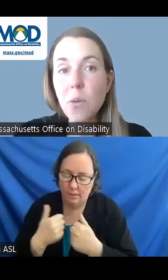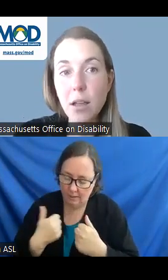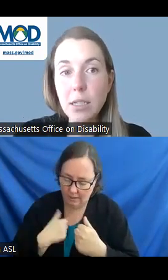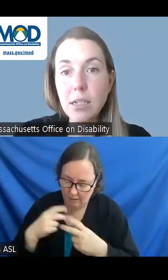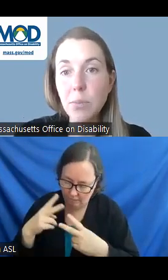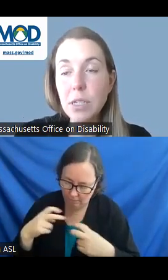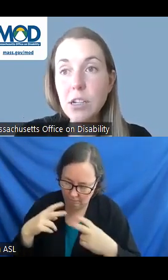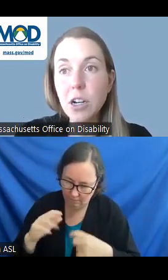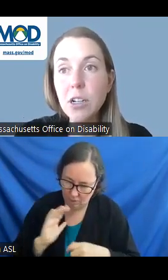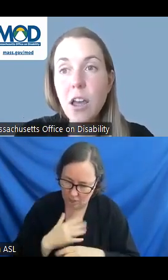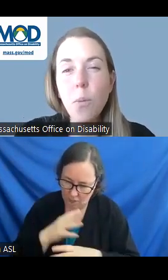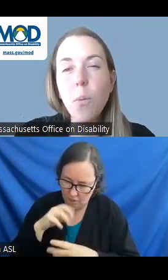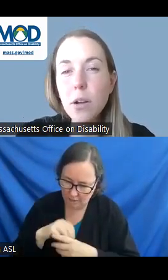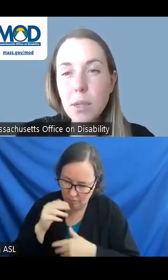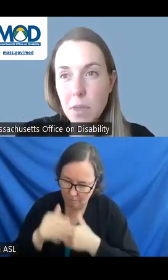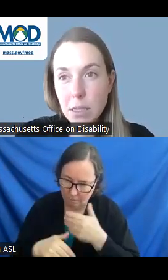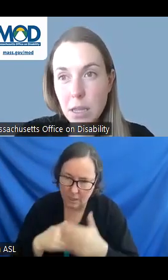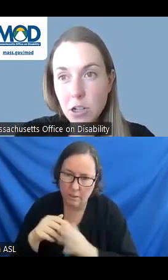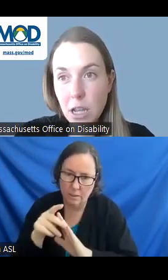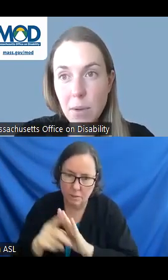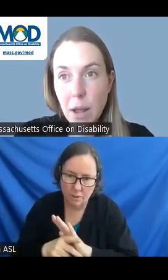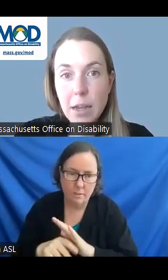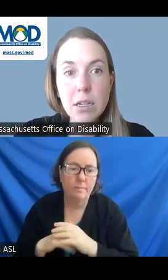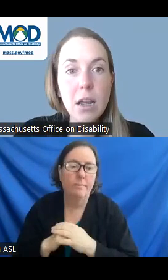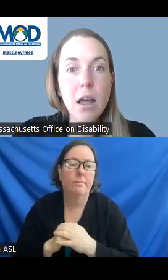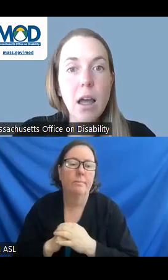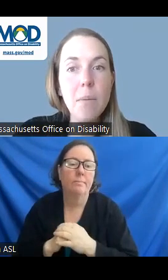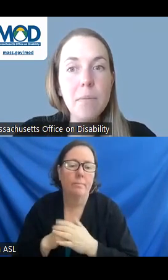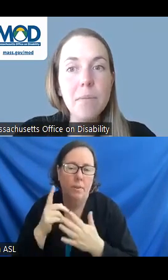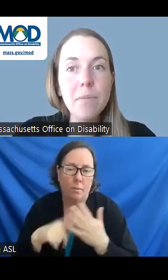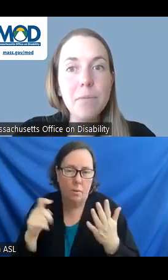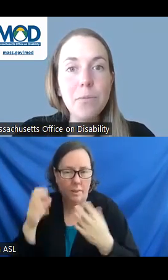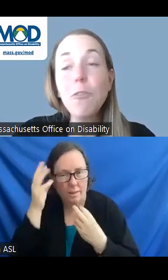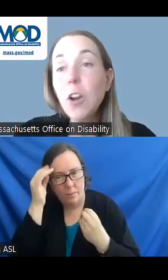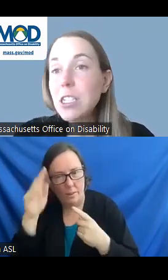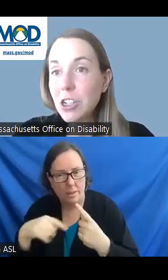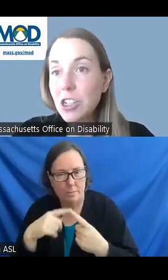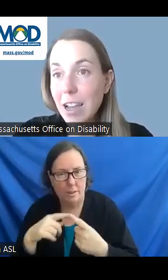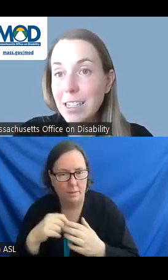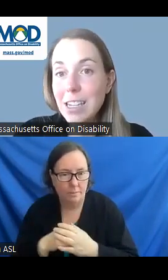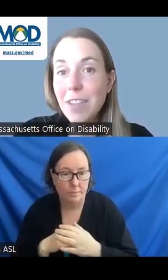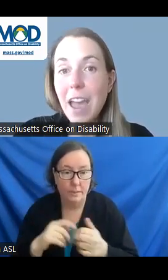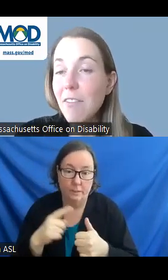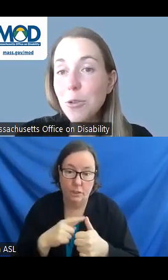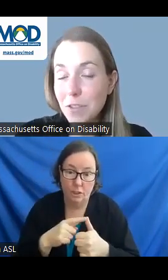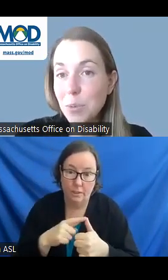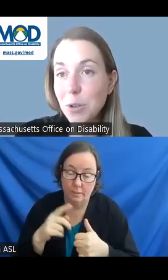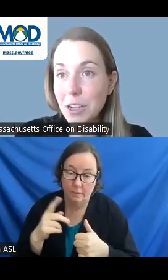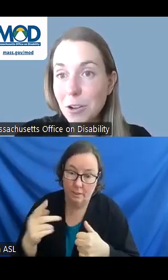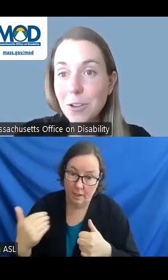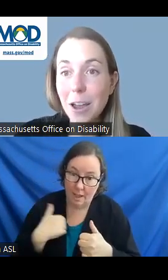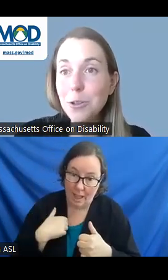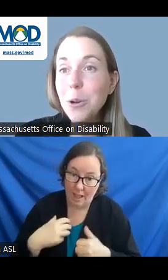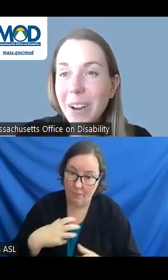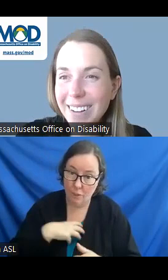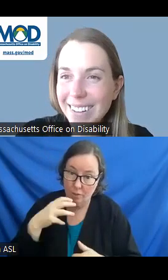internal policies and procedures. What are some things that they should keep in mind? Well, first they should check and see if they have a grievance procedure